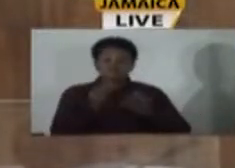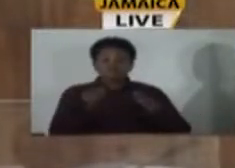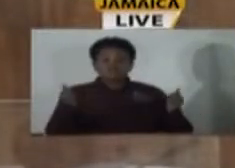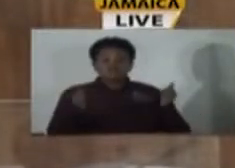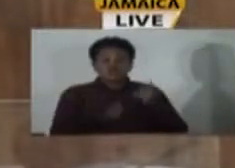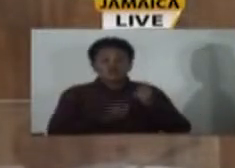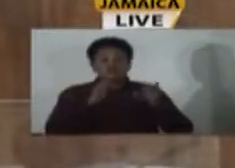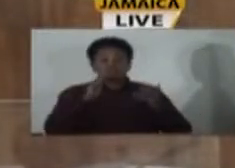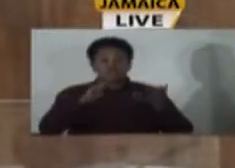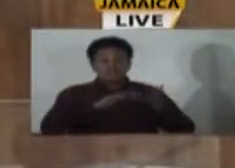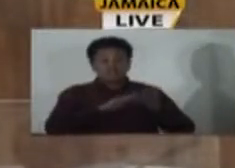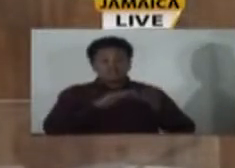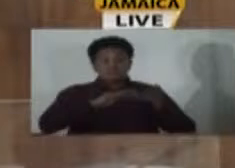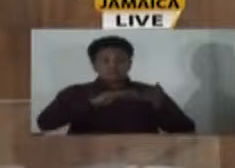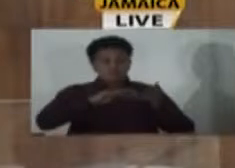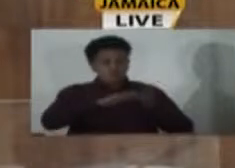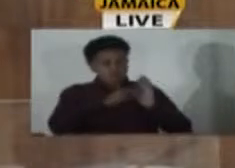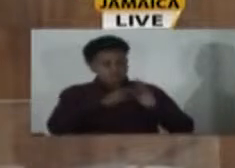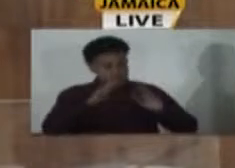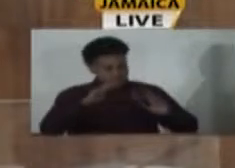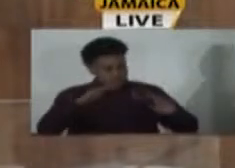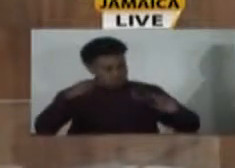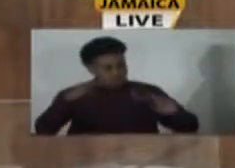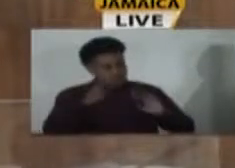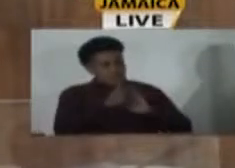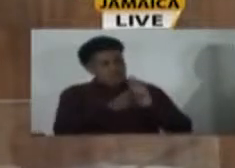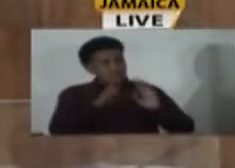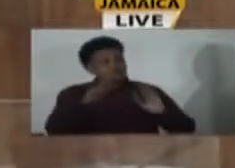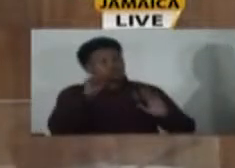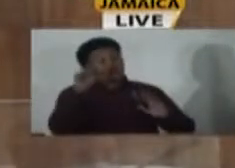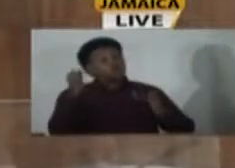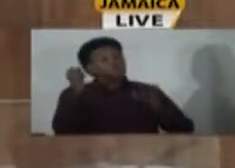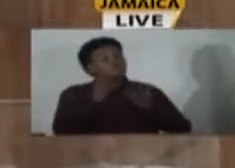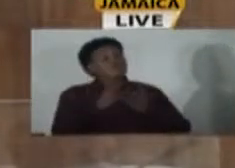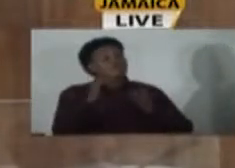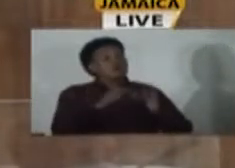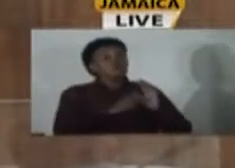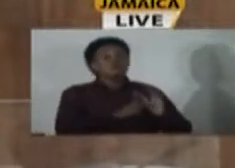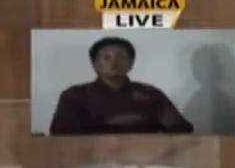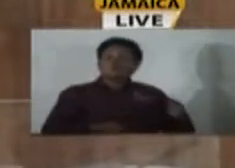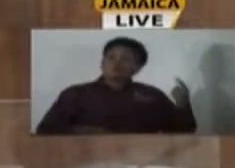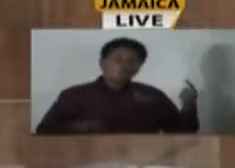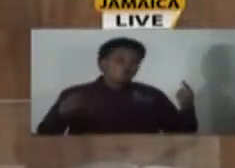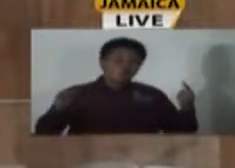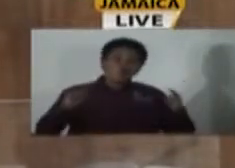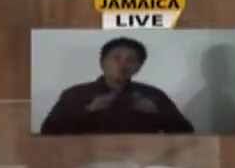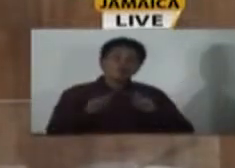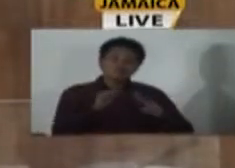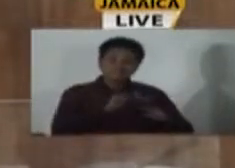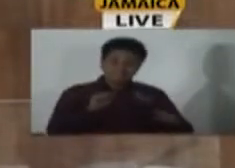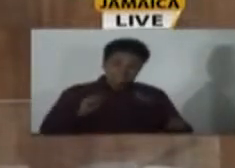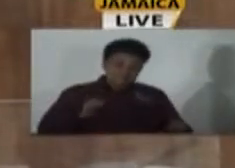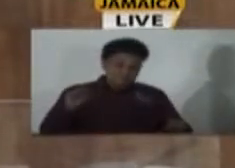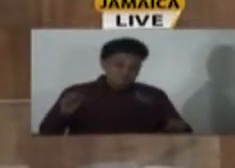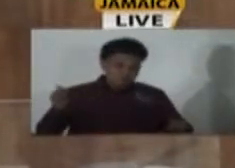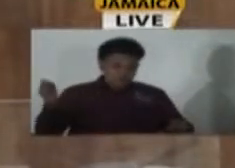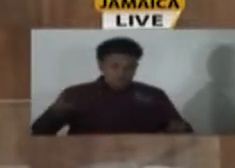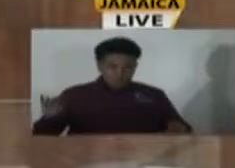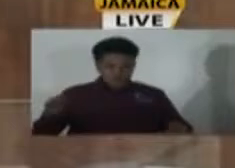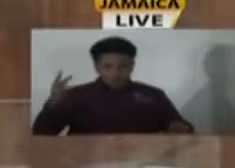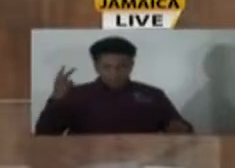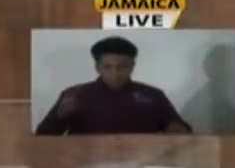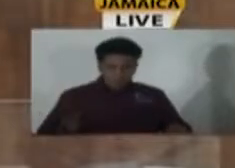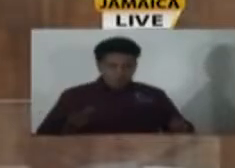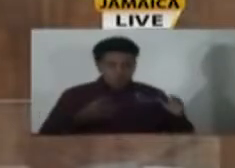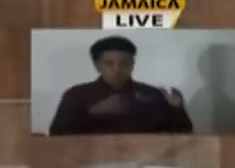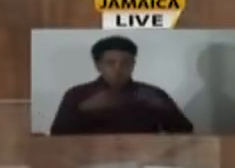the Interpretation Act means that it must be approved not only by the House of Representatives, but also by the Senate.